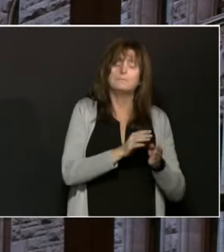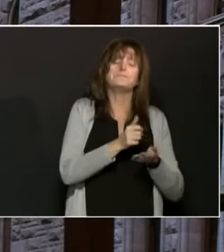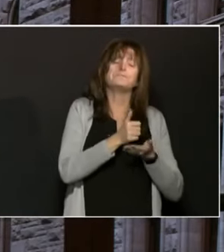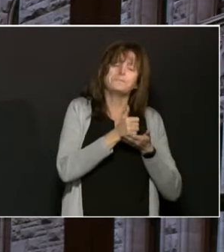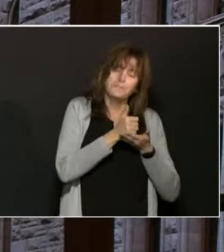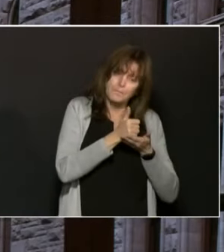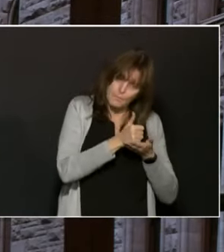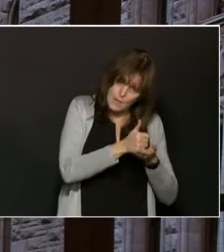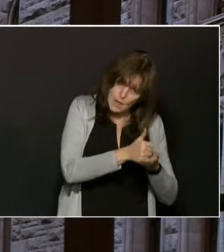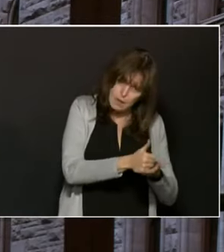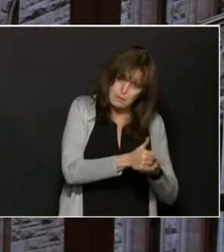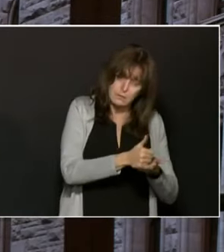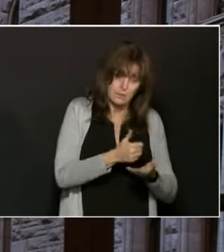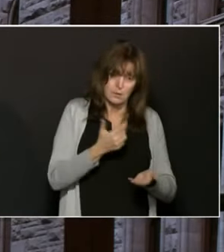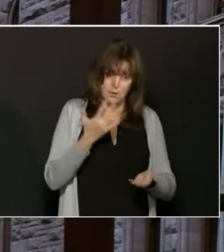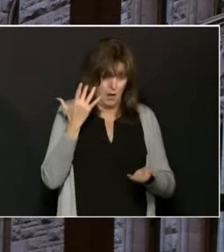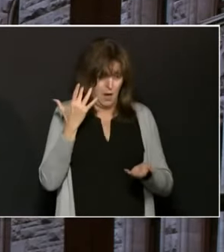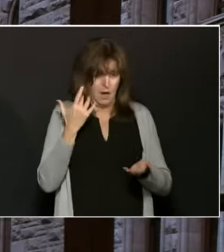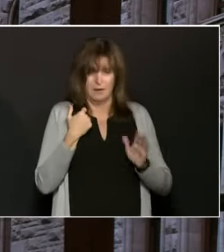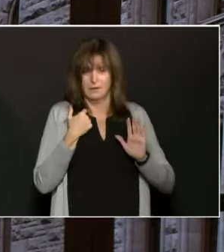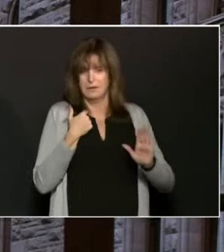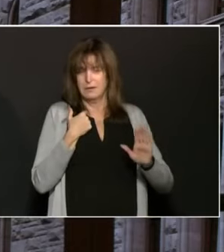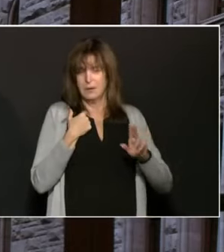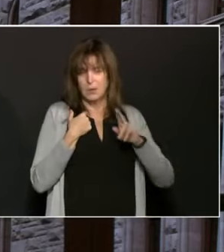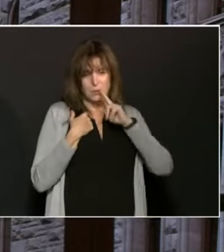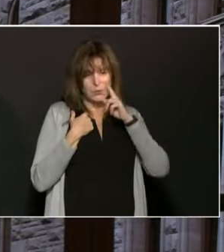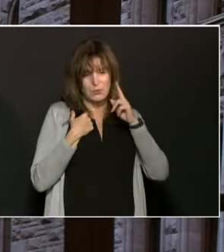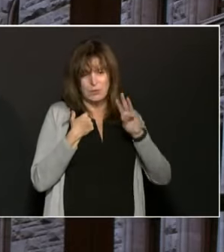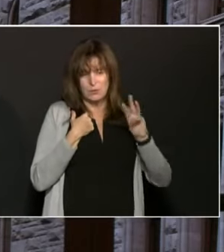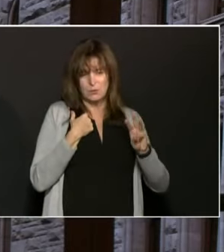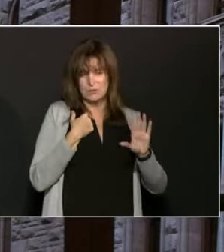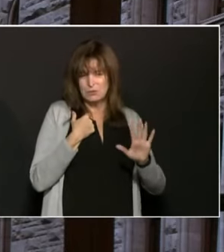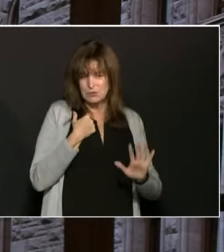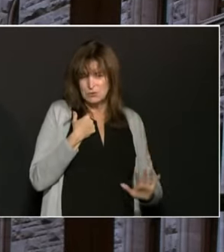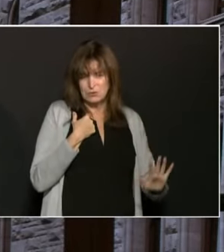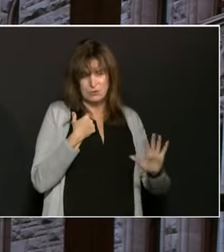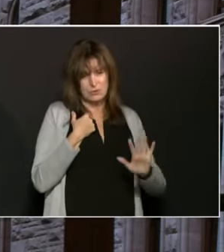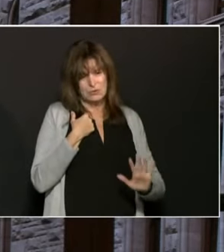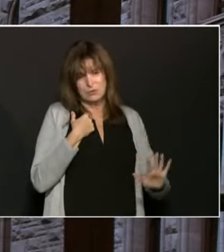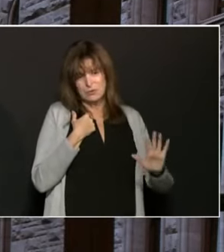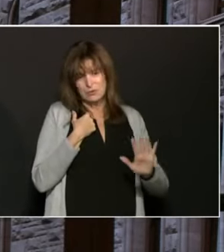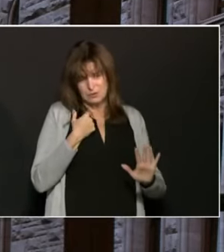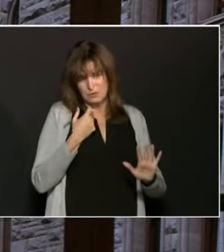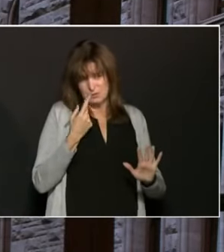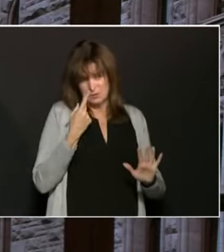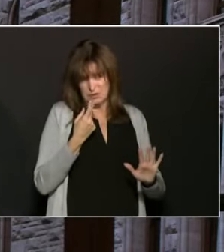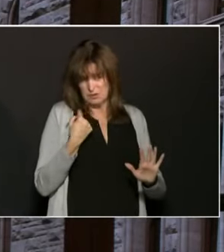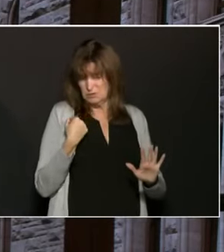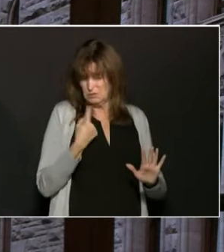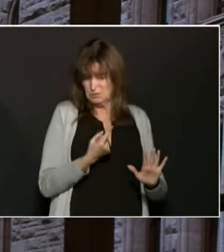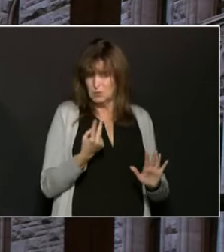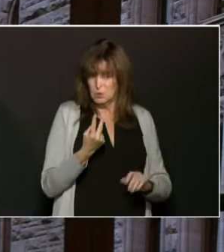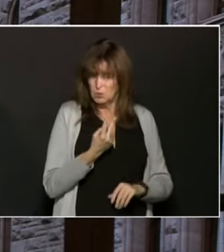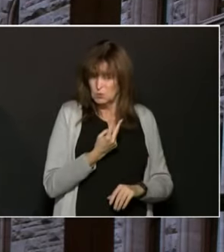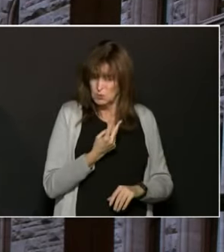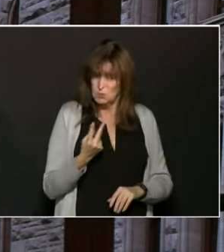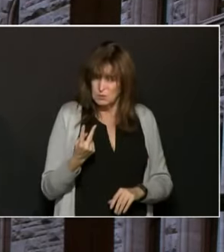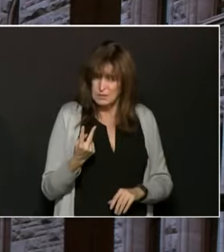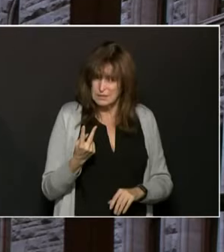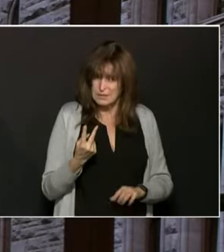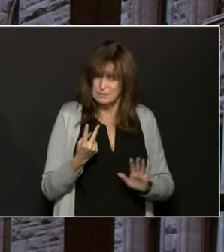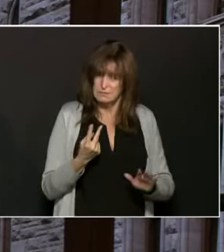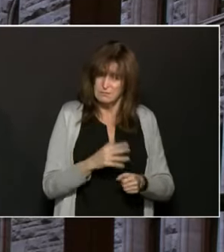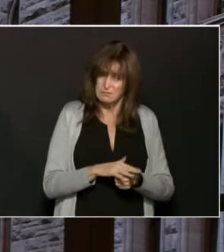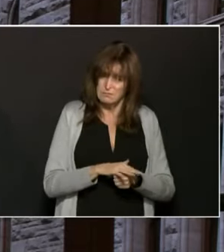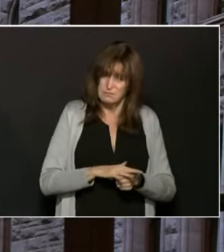finds himself with, and the history of having seen that happen just a couple of weeks ago in your jurisdiction. So